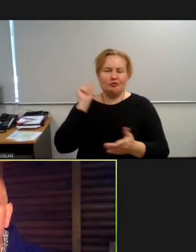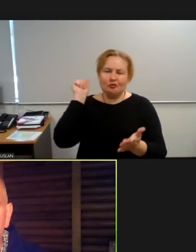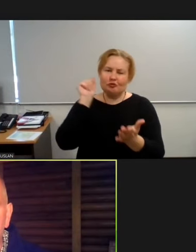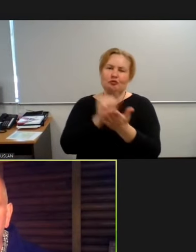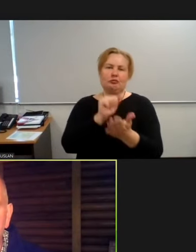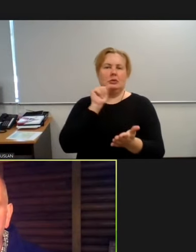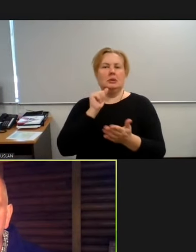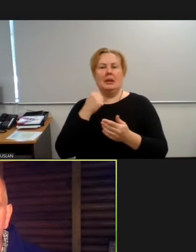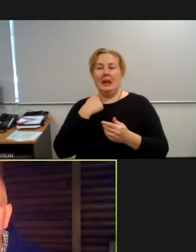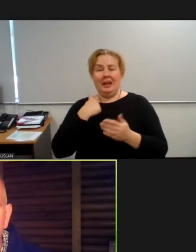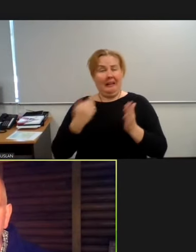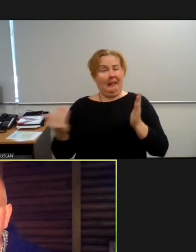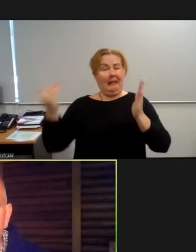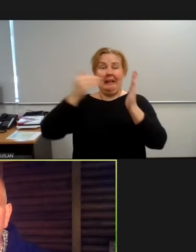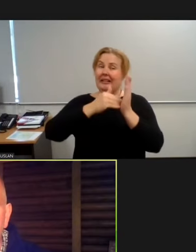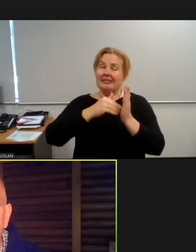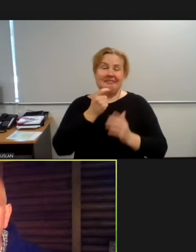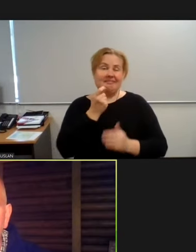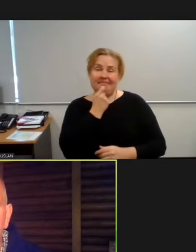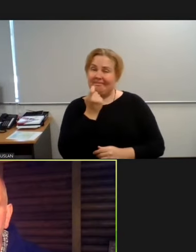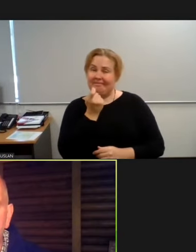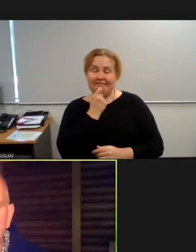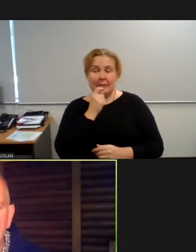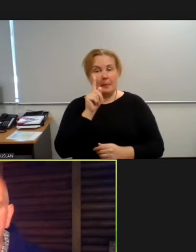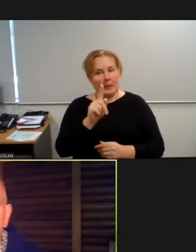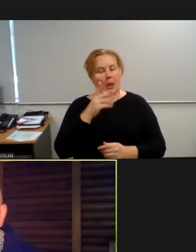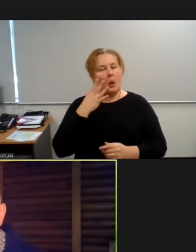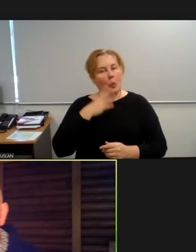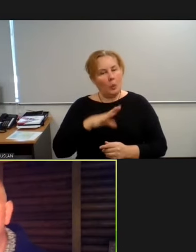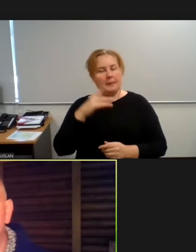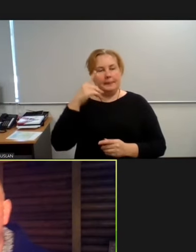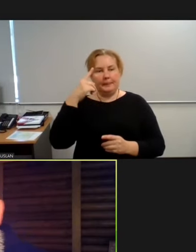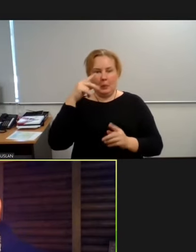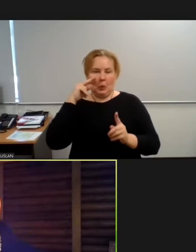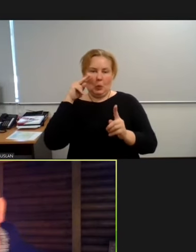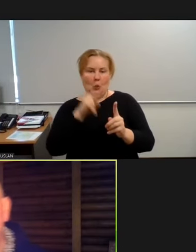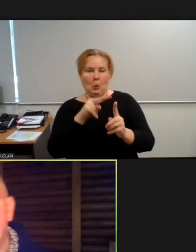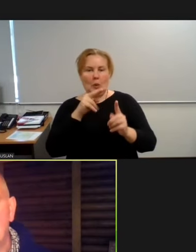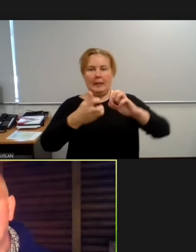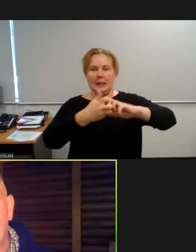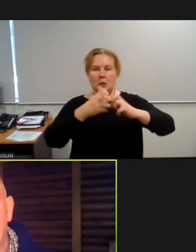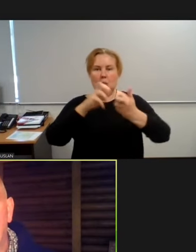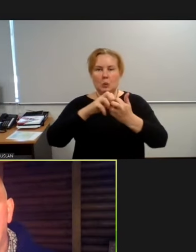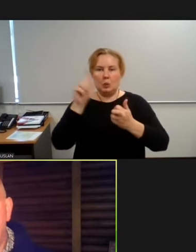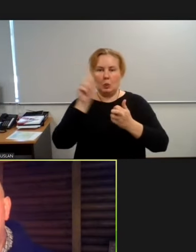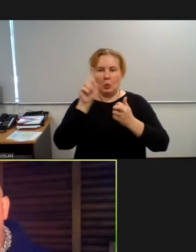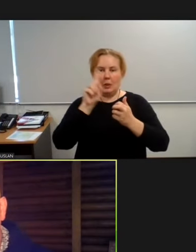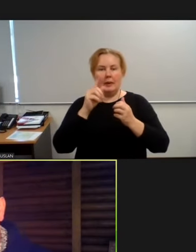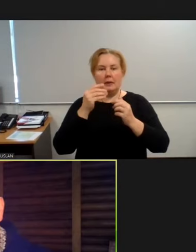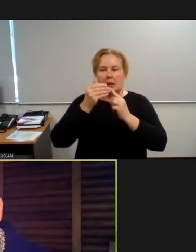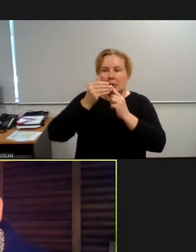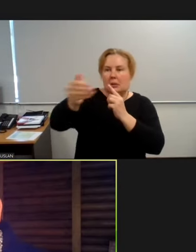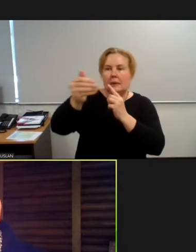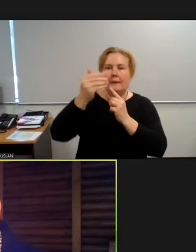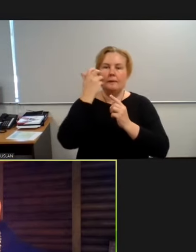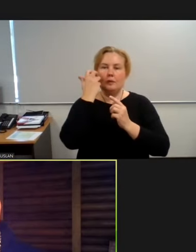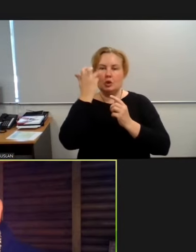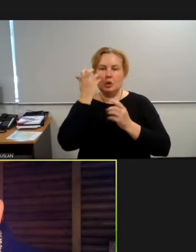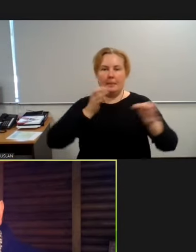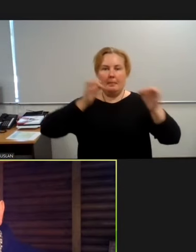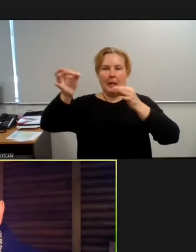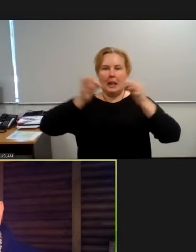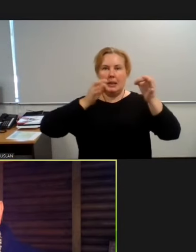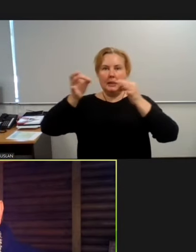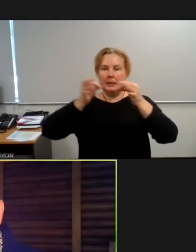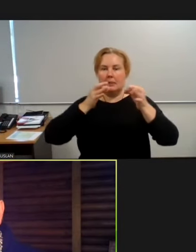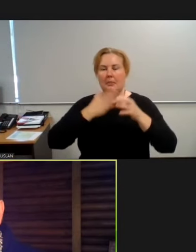I can add, I think. But let's pick up this issue about forward planning. I mean, my